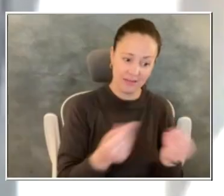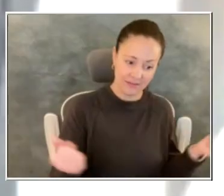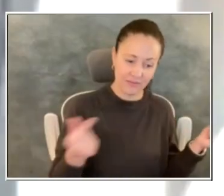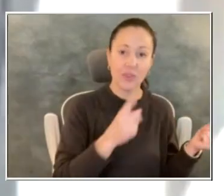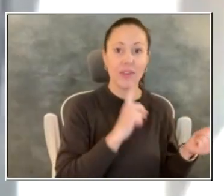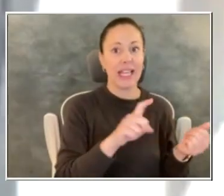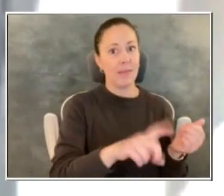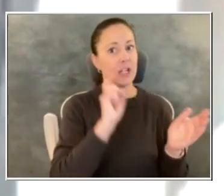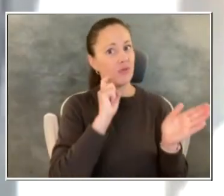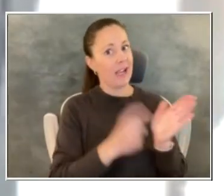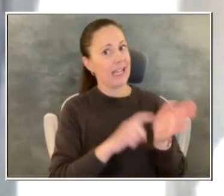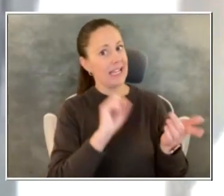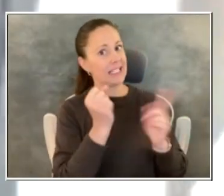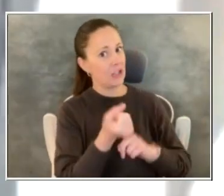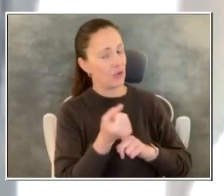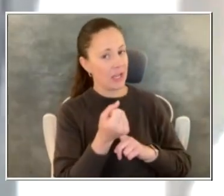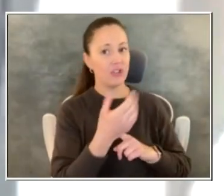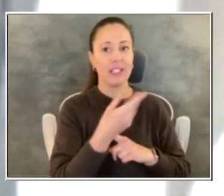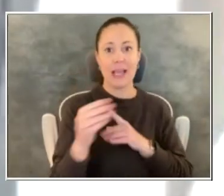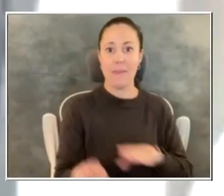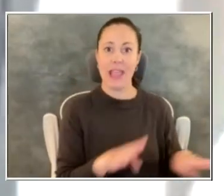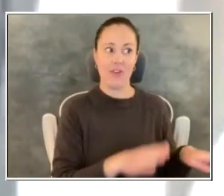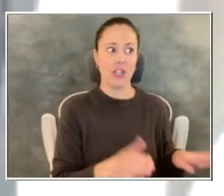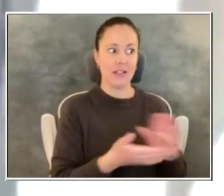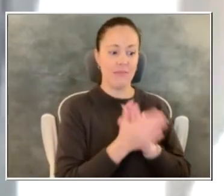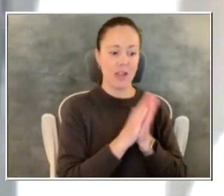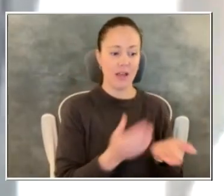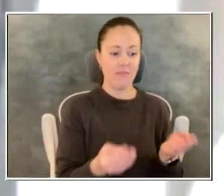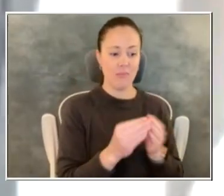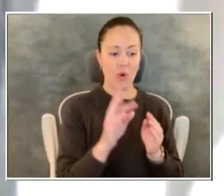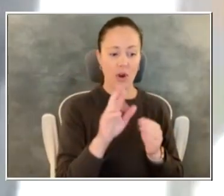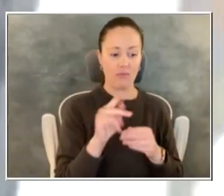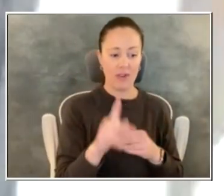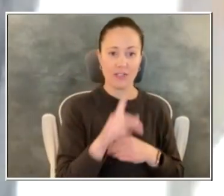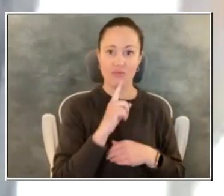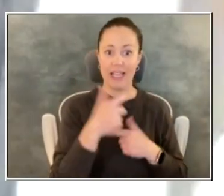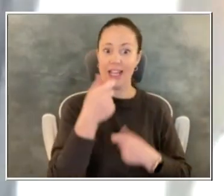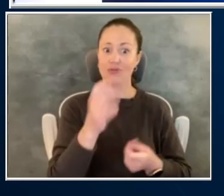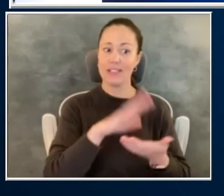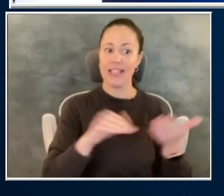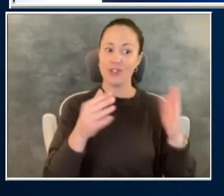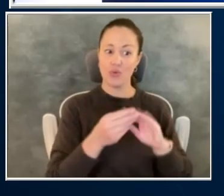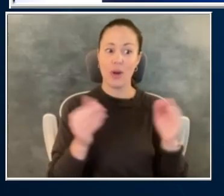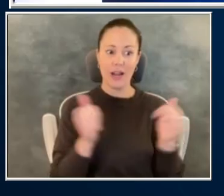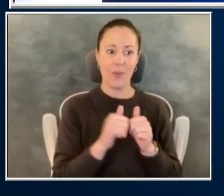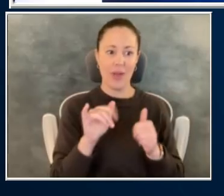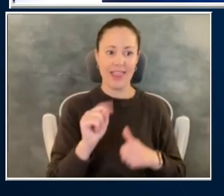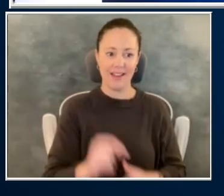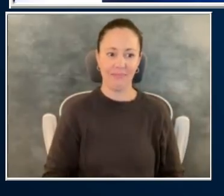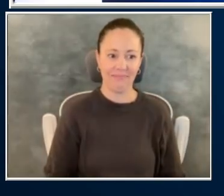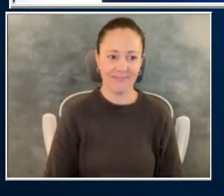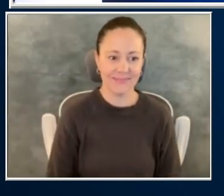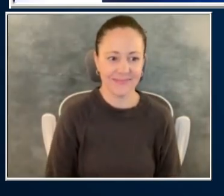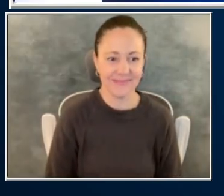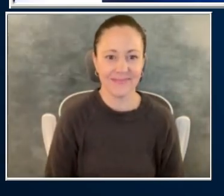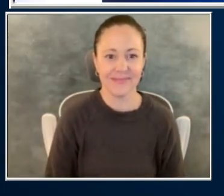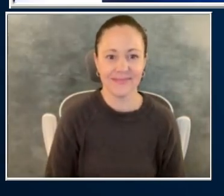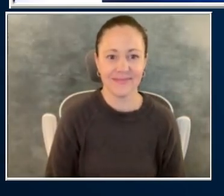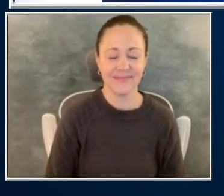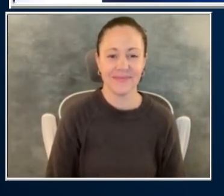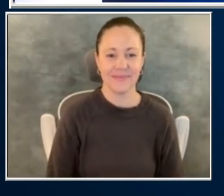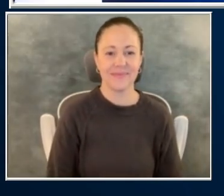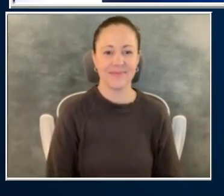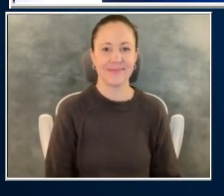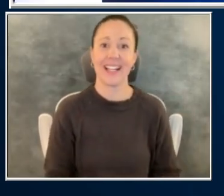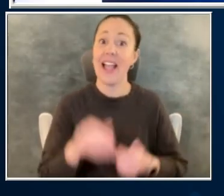situations that put you at risk, and there's usually a pretty interesting story to go with it. I've never heard a doctor call it one of their favorite conditions,